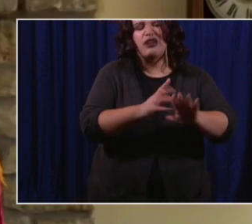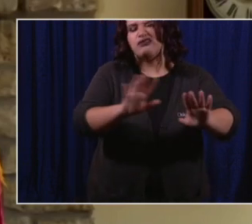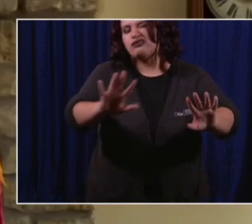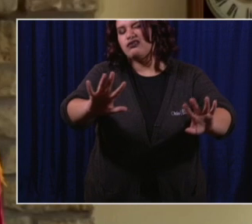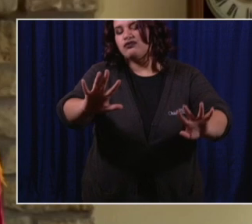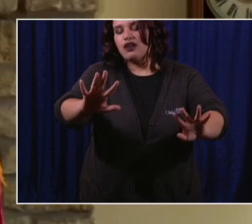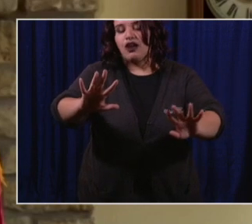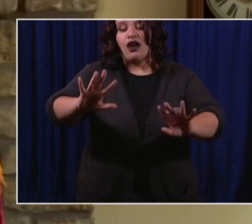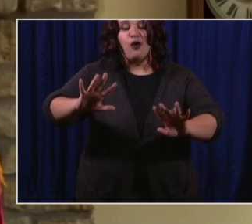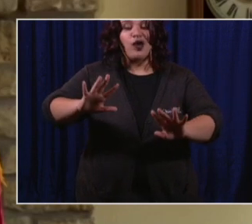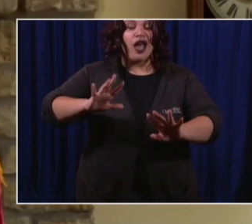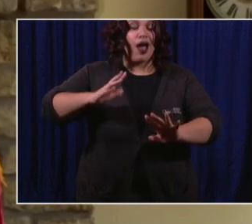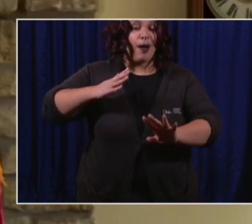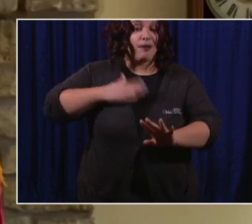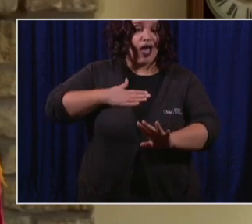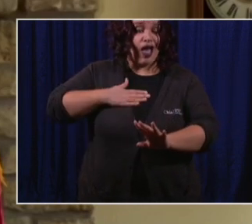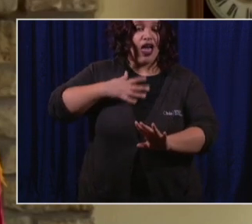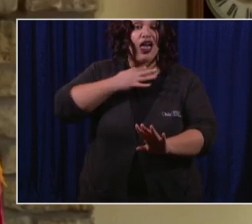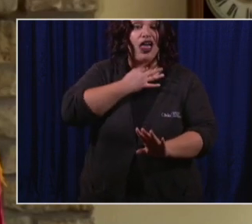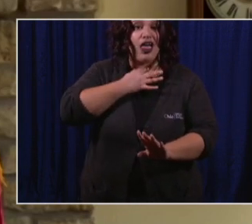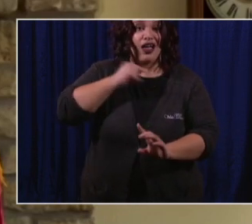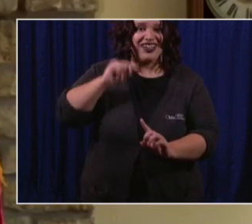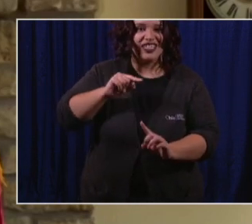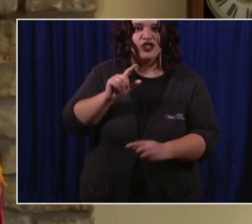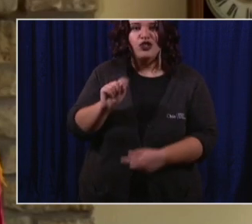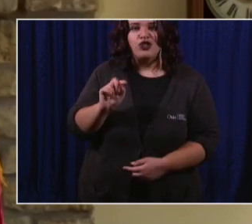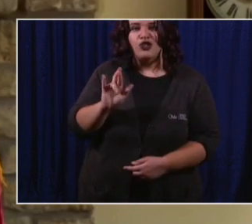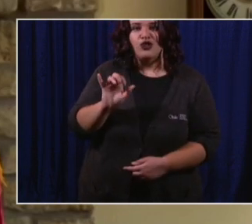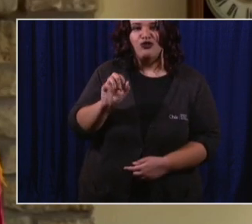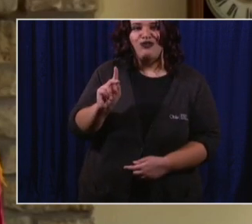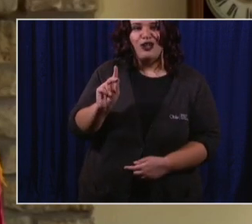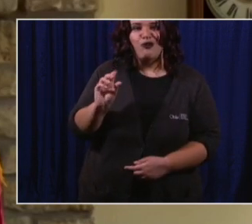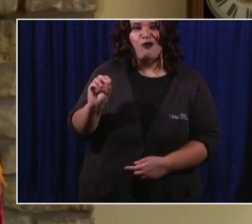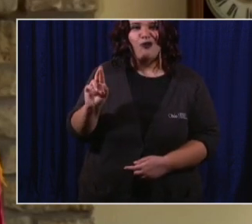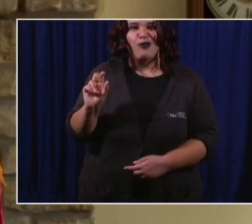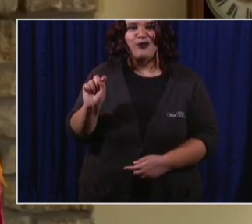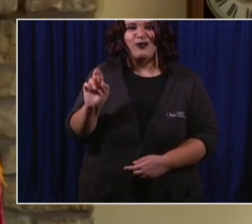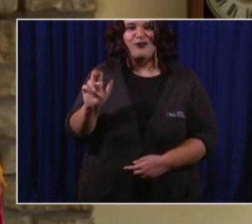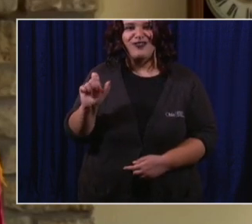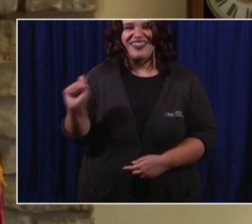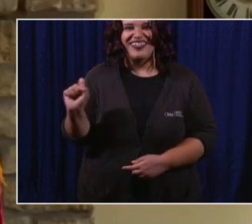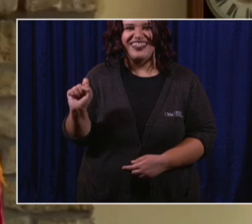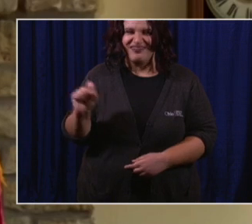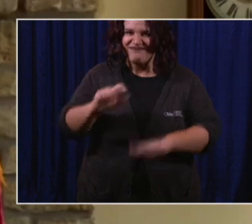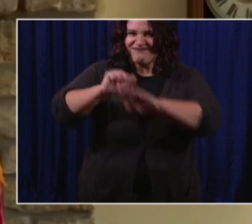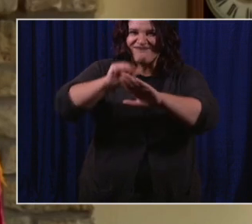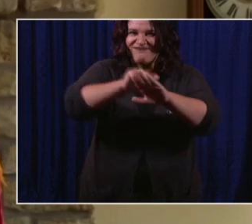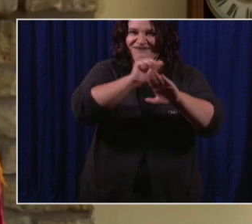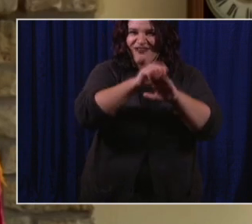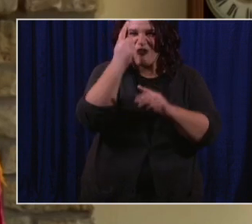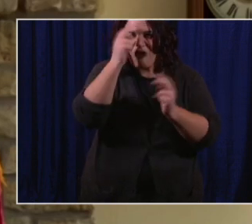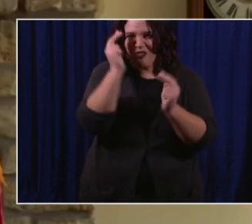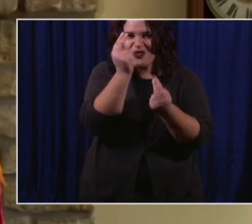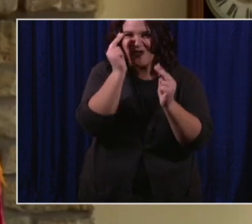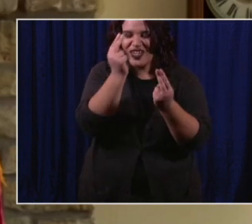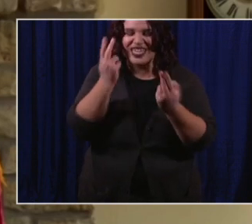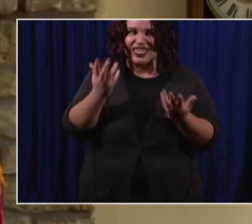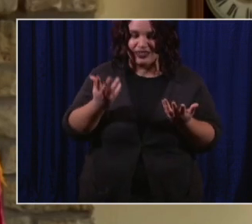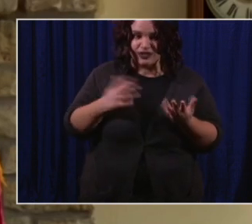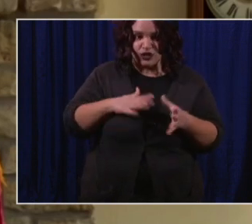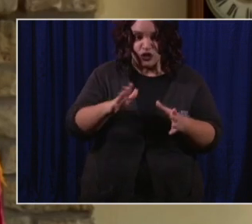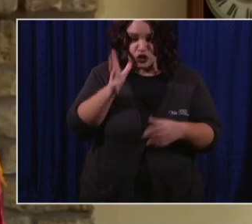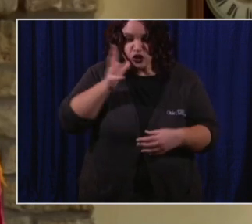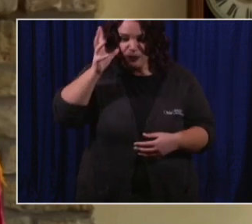Trick or treat is the next one coming. What are you recommending to parents? Should they continue their Halloween events, trick or treat, even if they still live